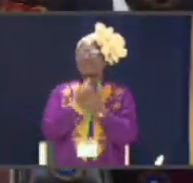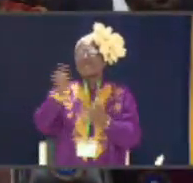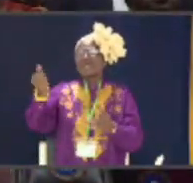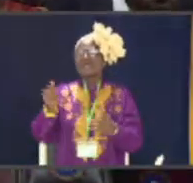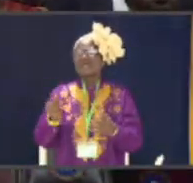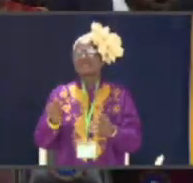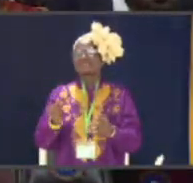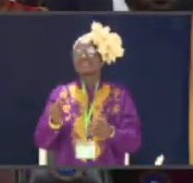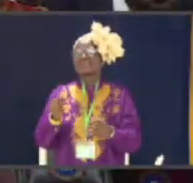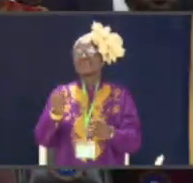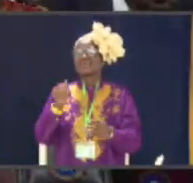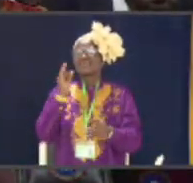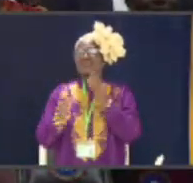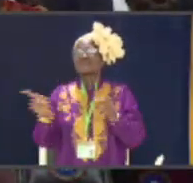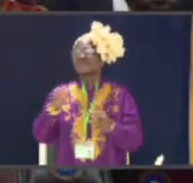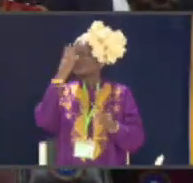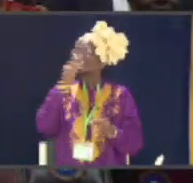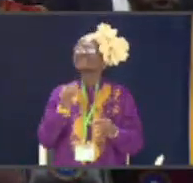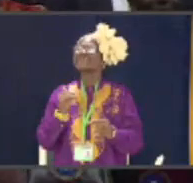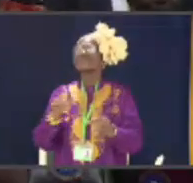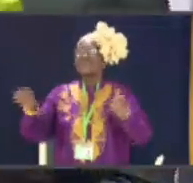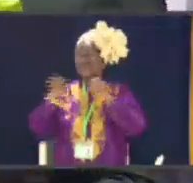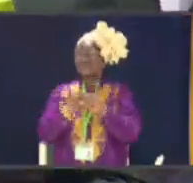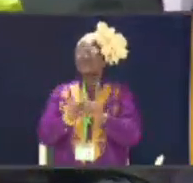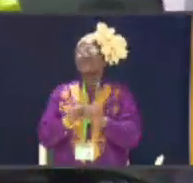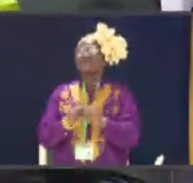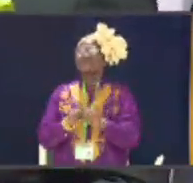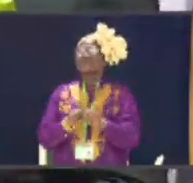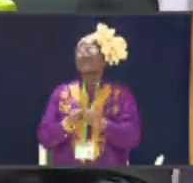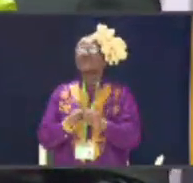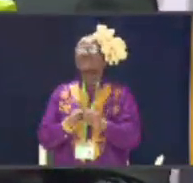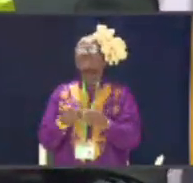Bẹ́ẹ̀ bá tẹ̀ ń sùn lọ́wọ́ pàápàá ọ̀nà a máa là fún yín.